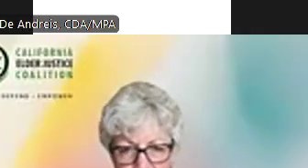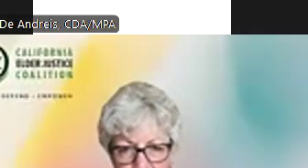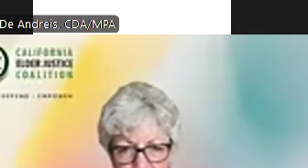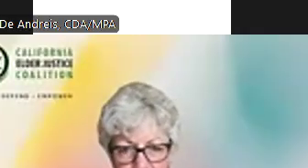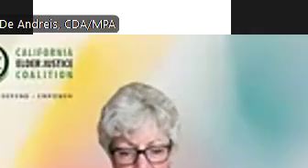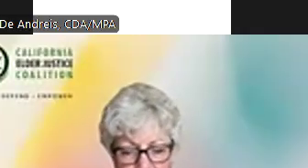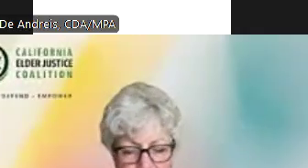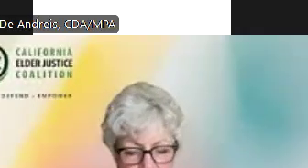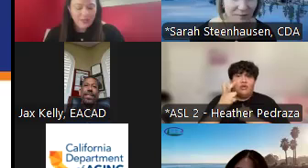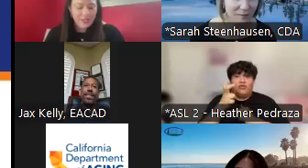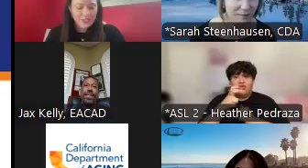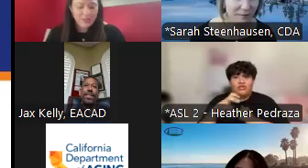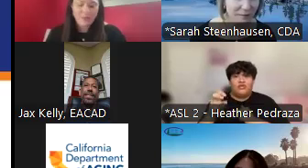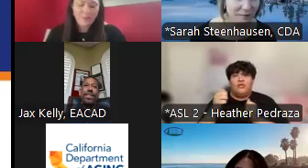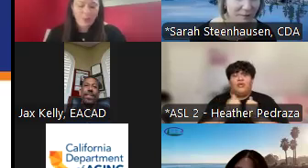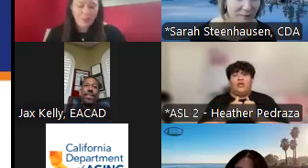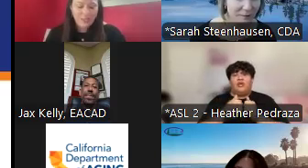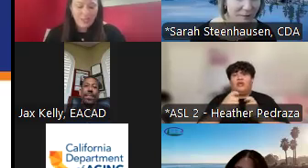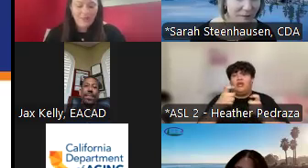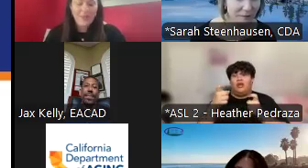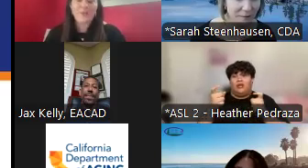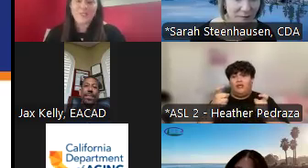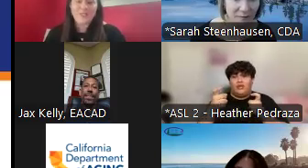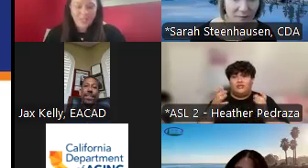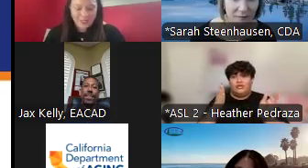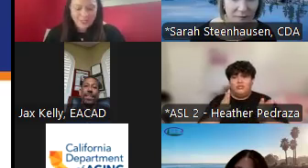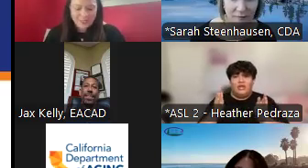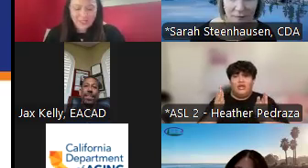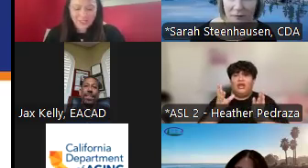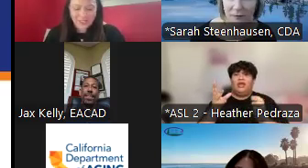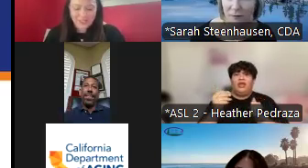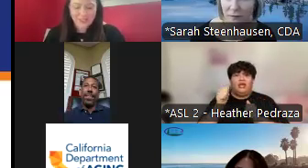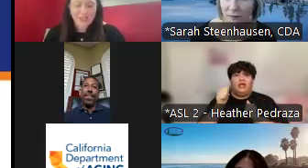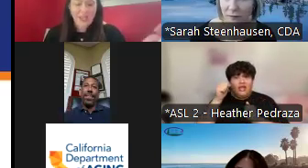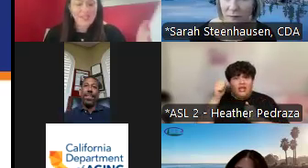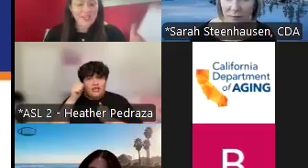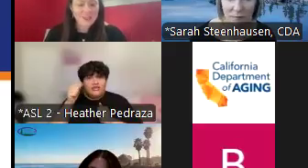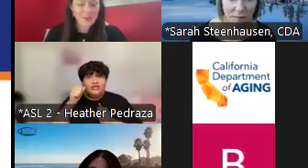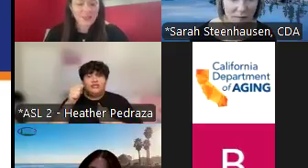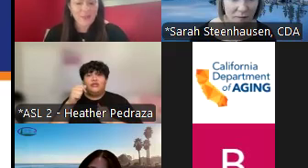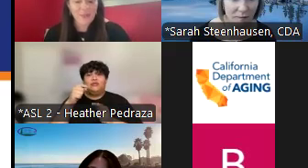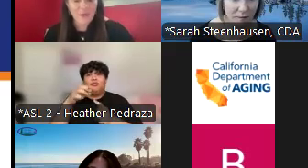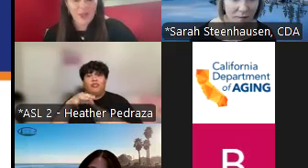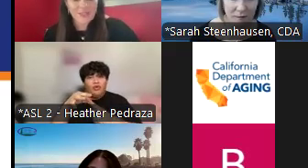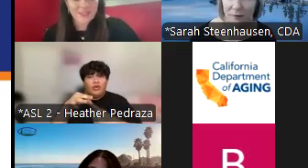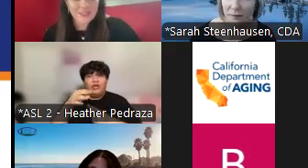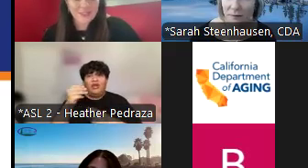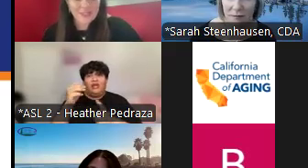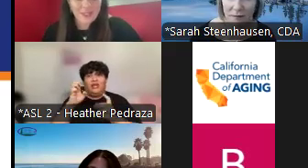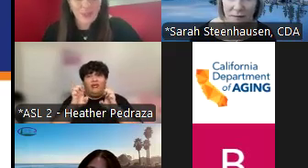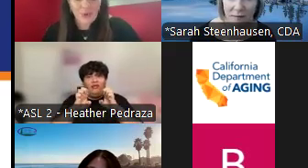Next, we'll now transition to the Master Plan of Aging Midpoint Evaluation and Discussion. I'd like to welcome